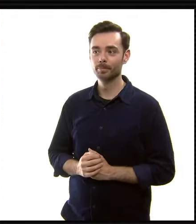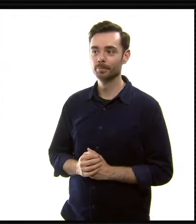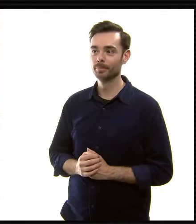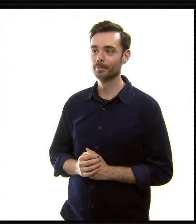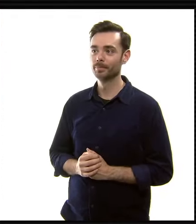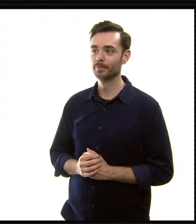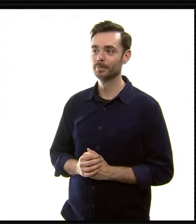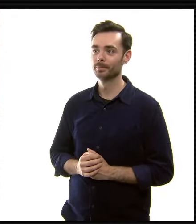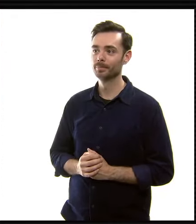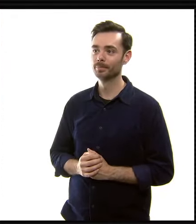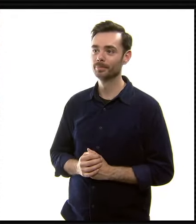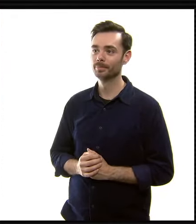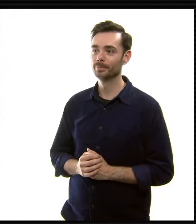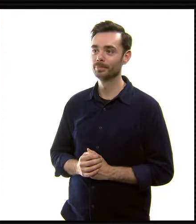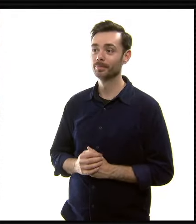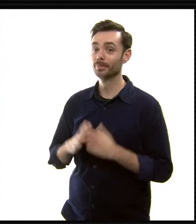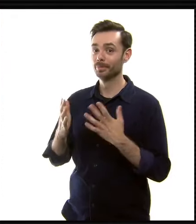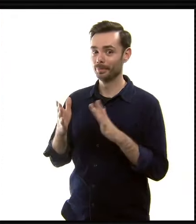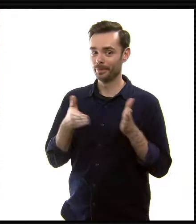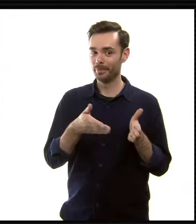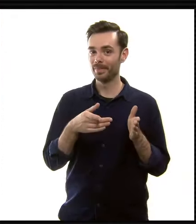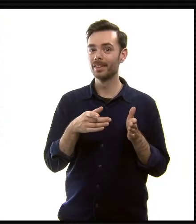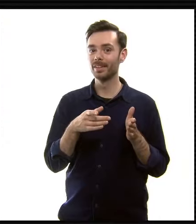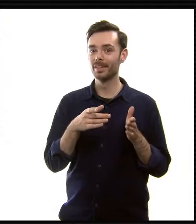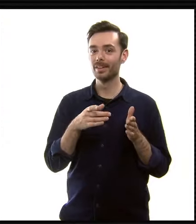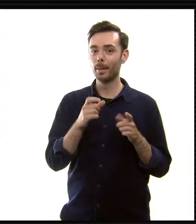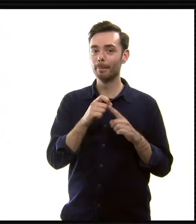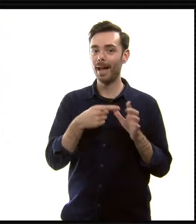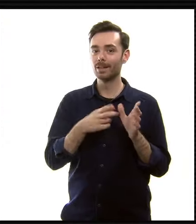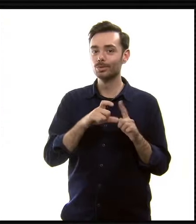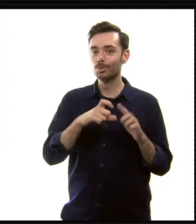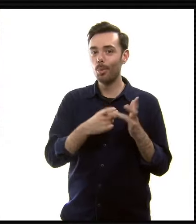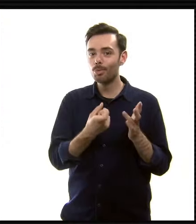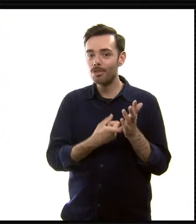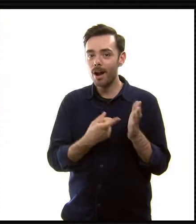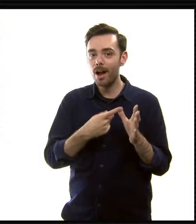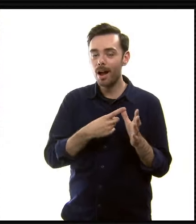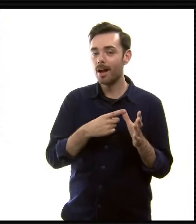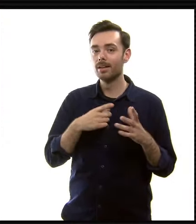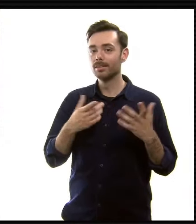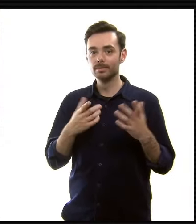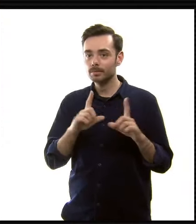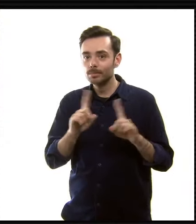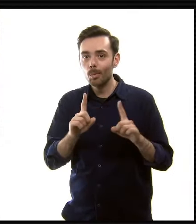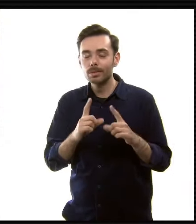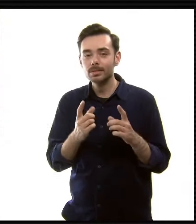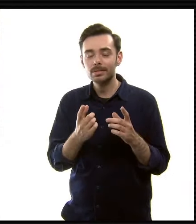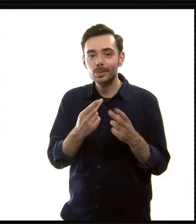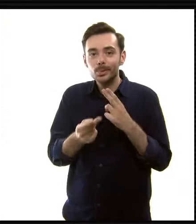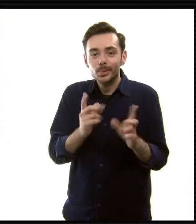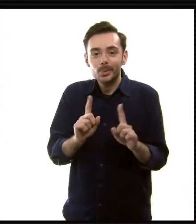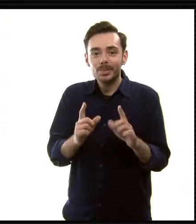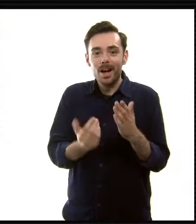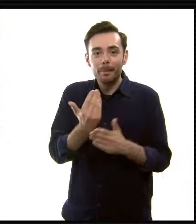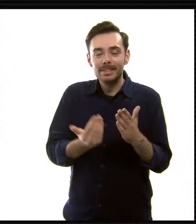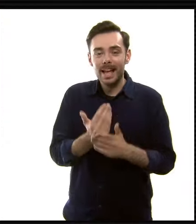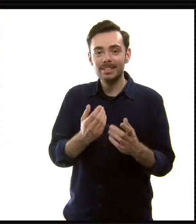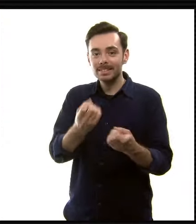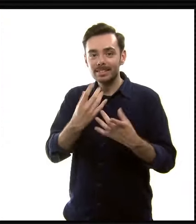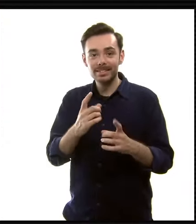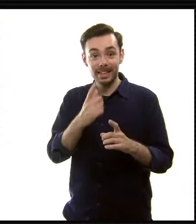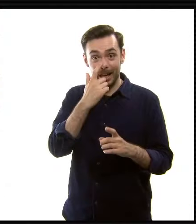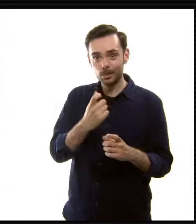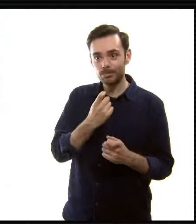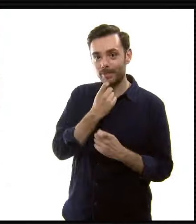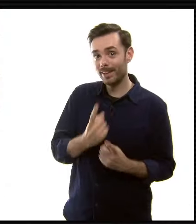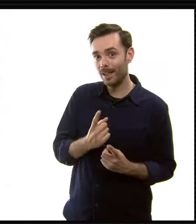about Pandora and the latest happenings. How is it growing or evolving? Are there any secrets that you can share about what's coming up in